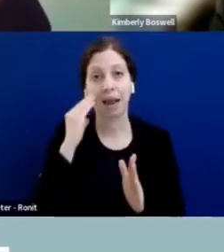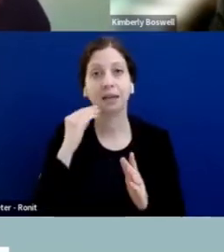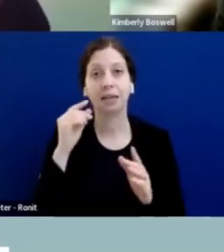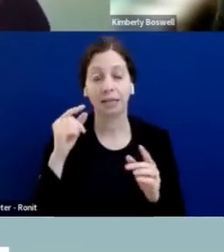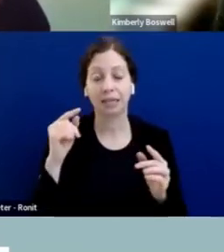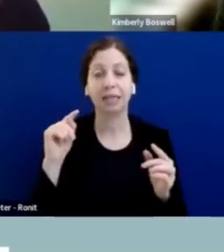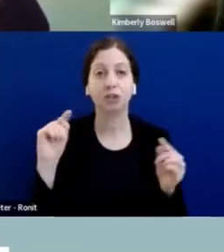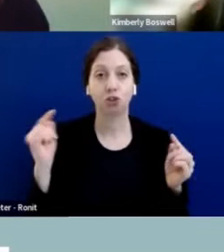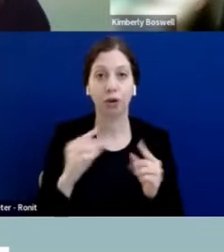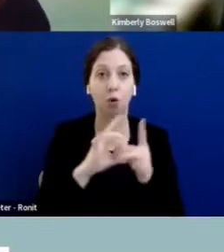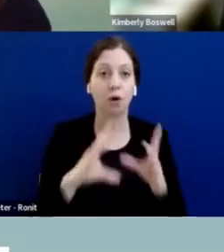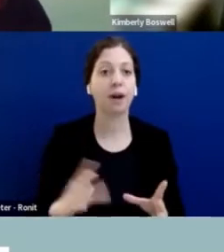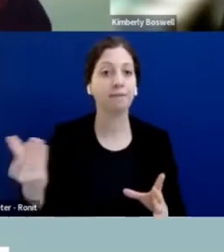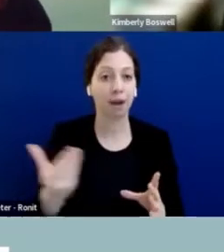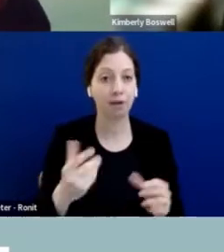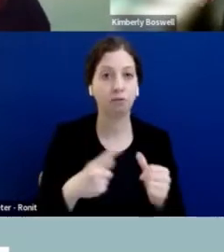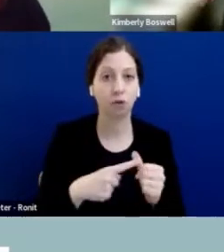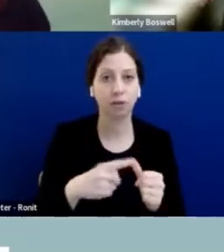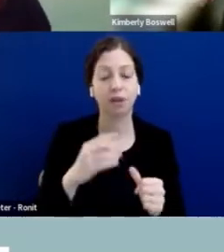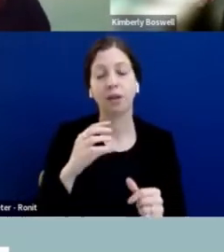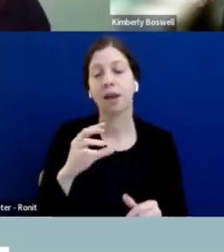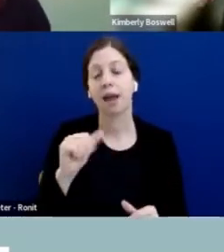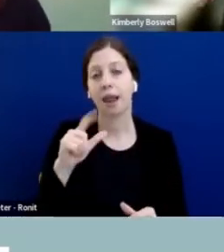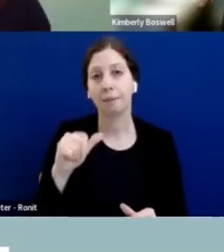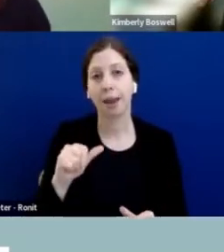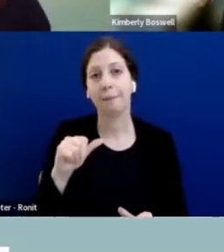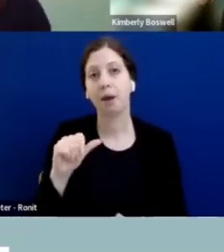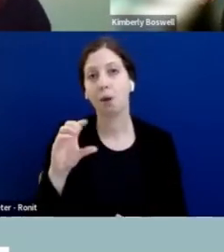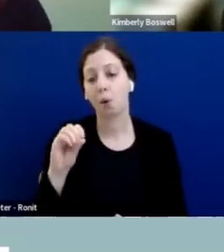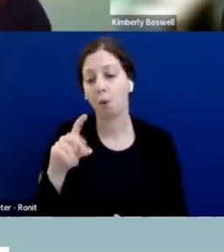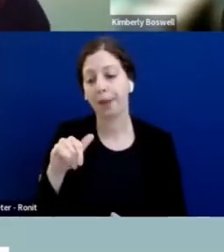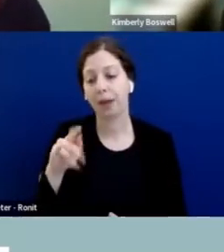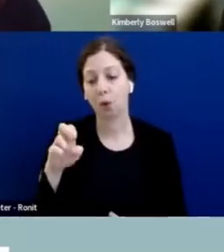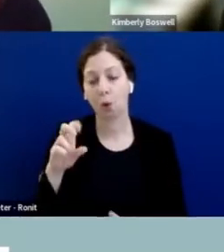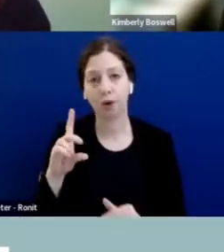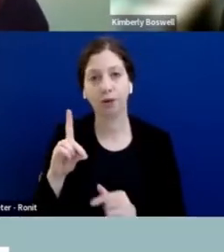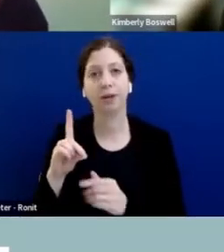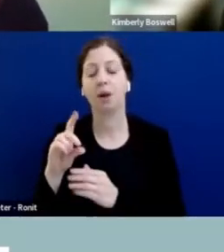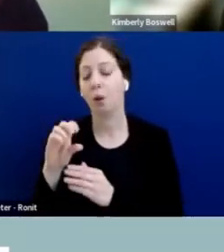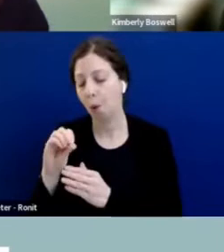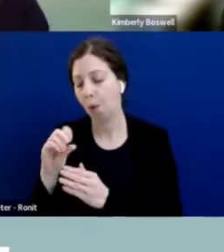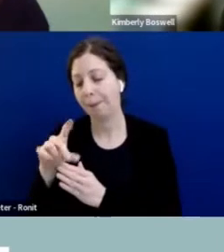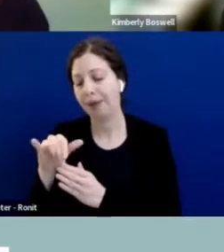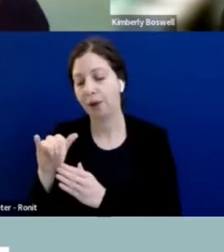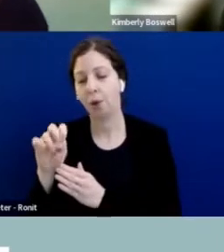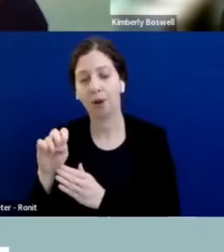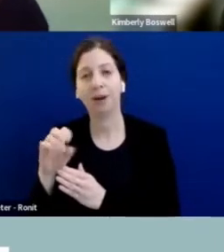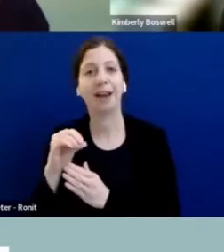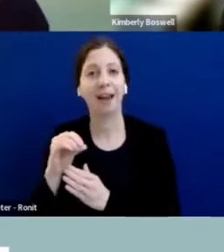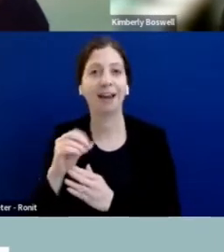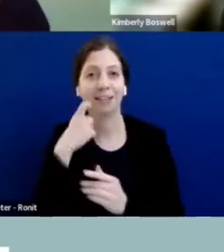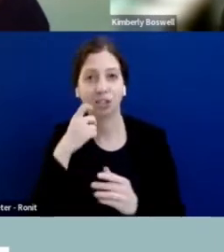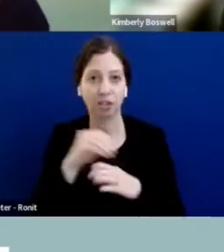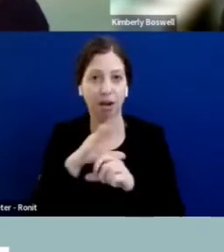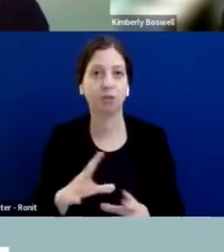join first the Alabama Opioid Overdose and Addiction Council, which in turn opened doors to the state opioid